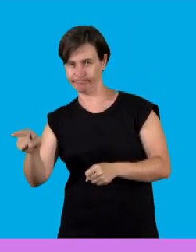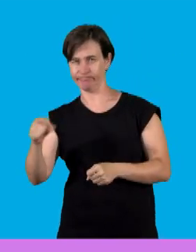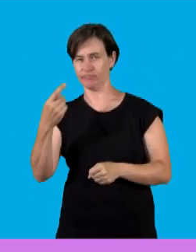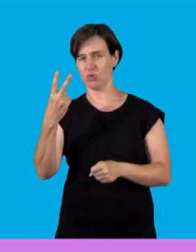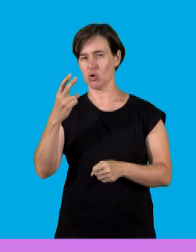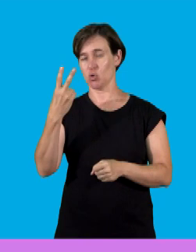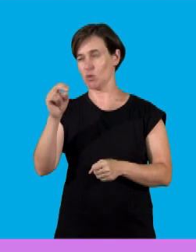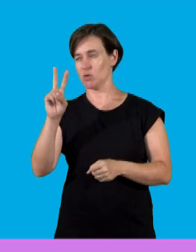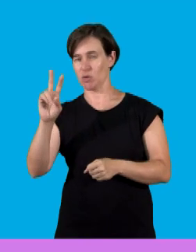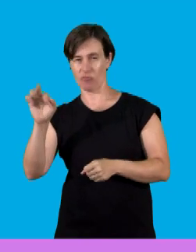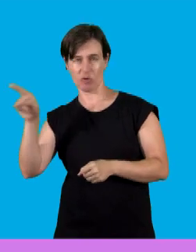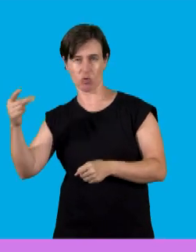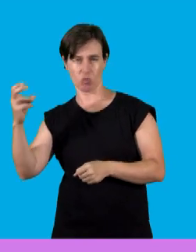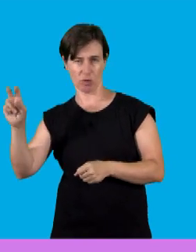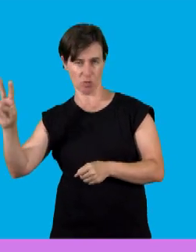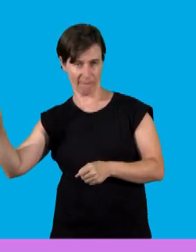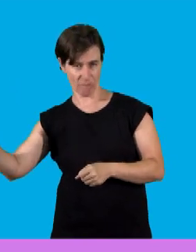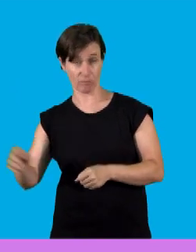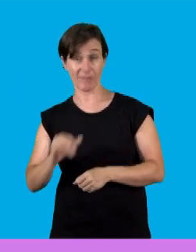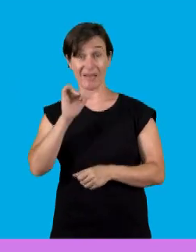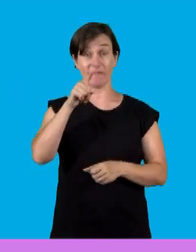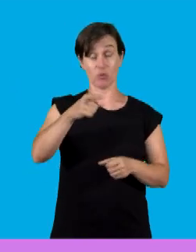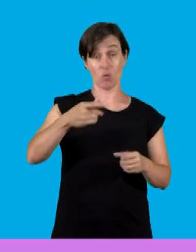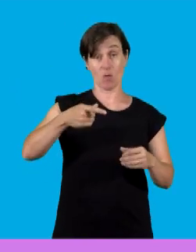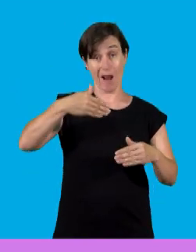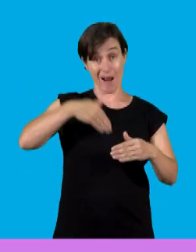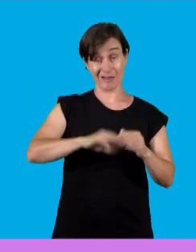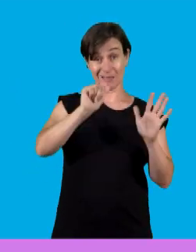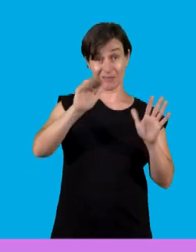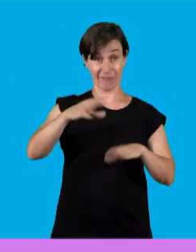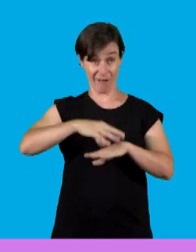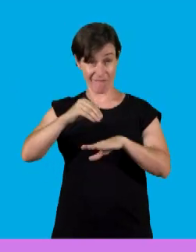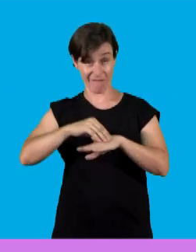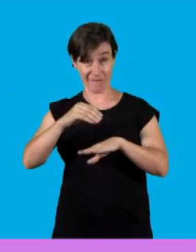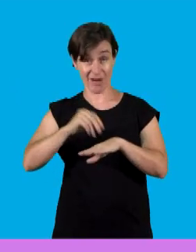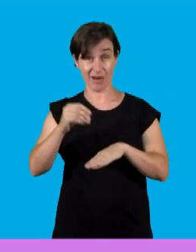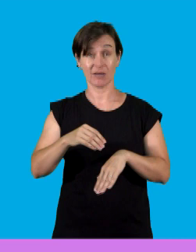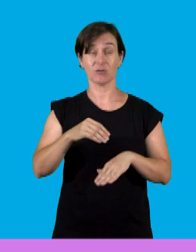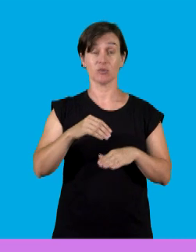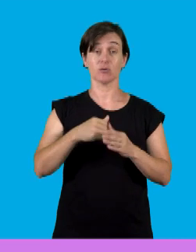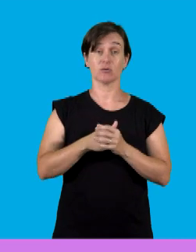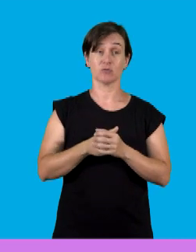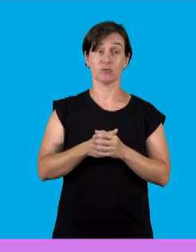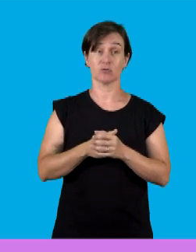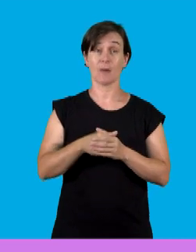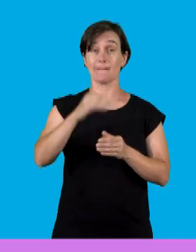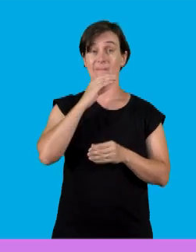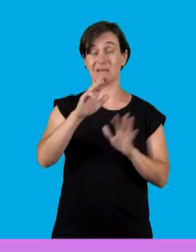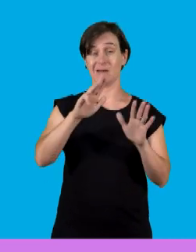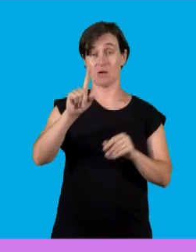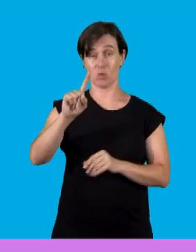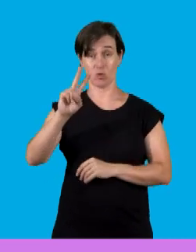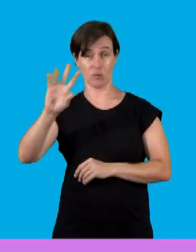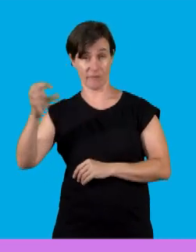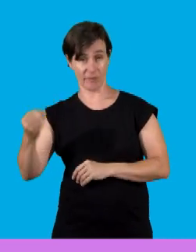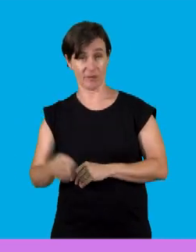2024. So if you're under 65, the tax threshold will be 91,250 rand, right? 65 and